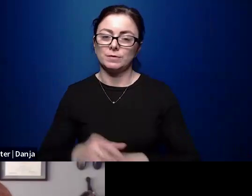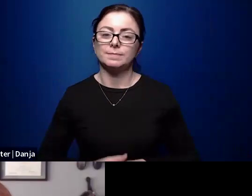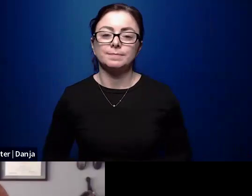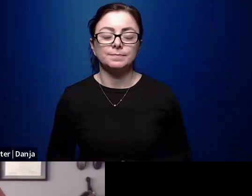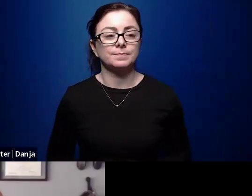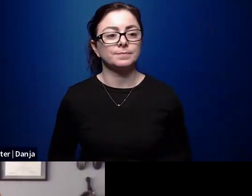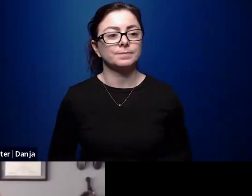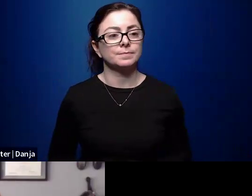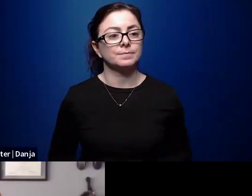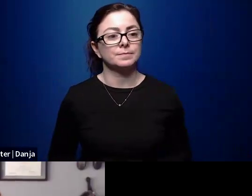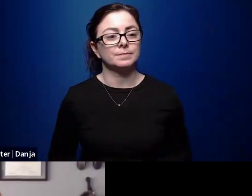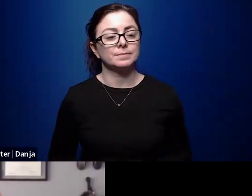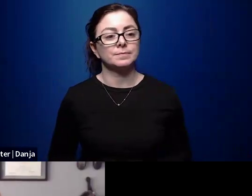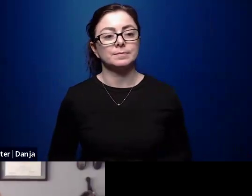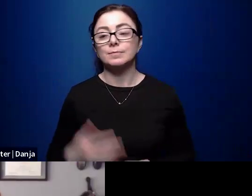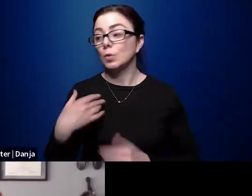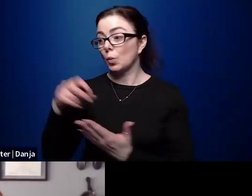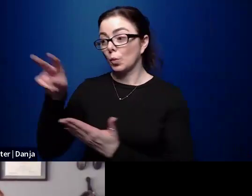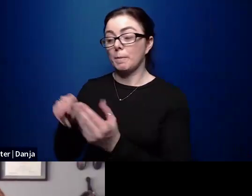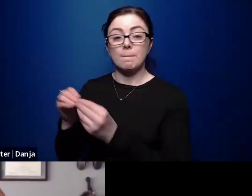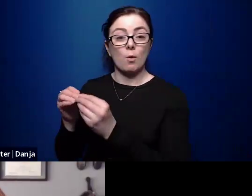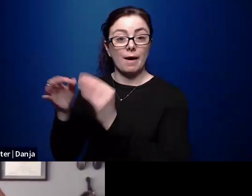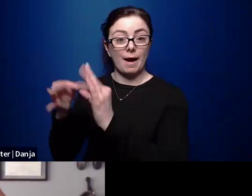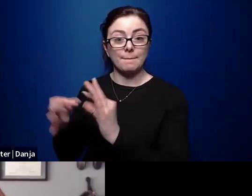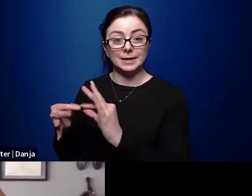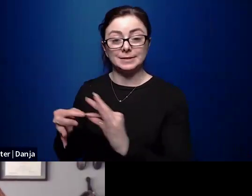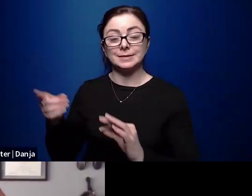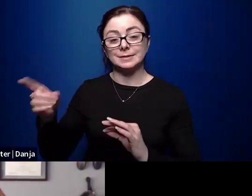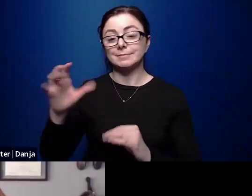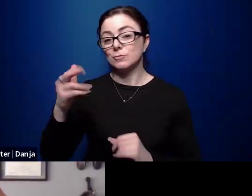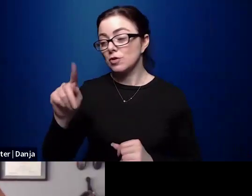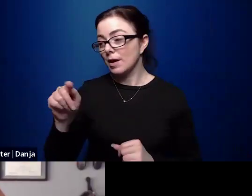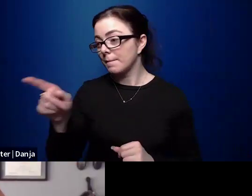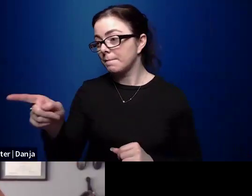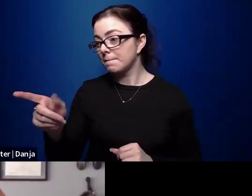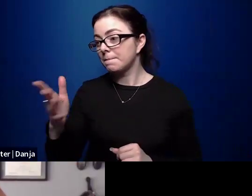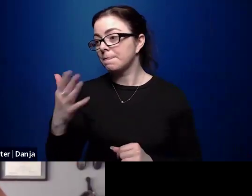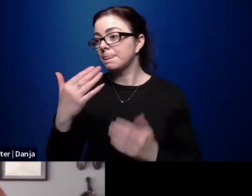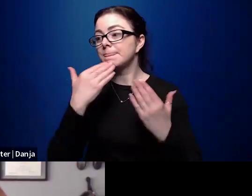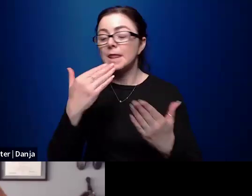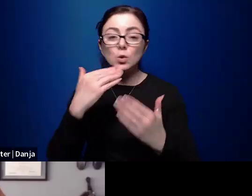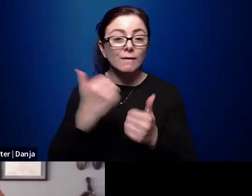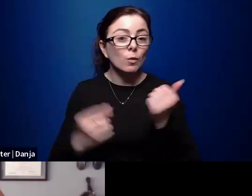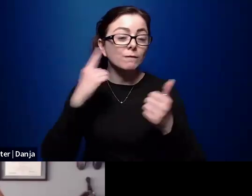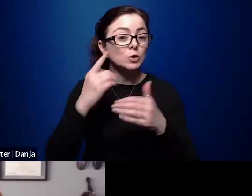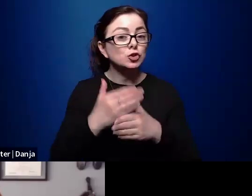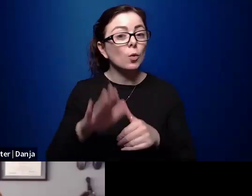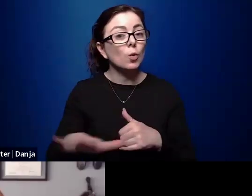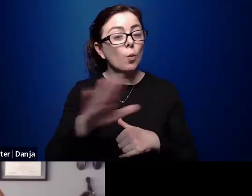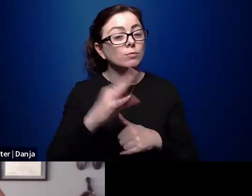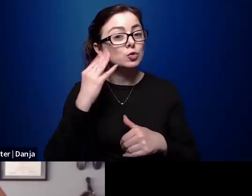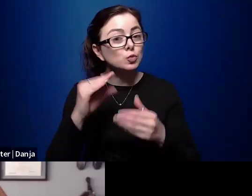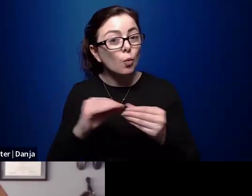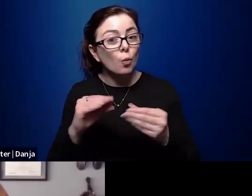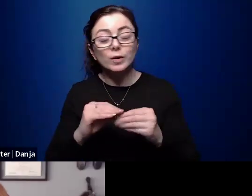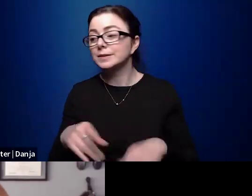I just wanted to read some more comments. Kathy says, I want to thank everyone for sharing their stories. Linda says, amen.